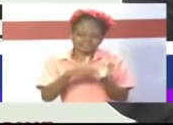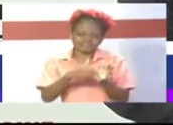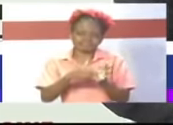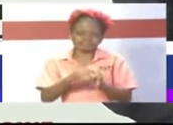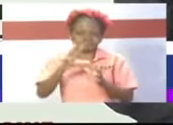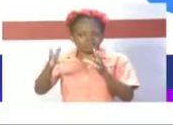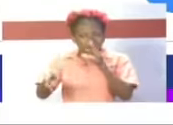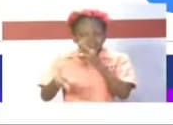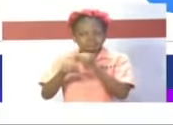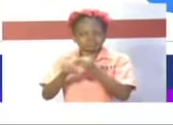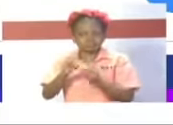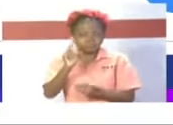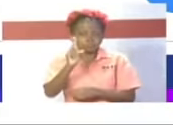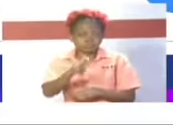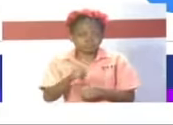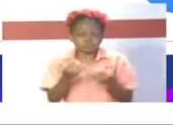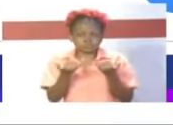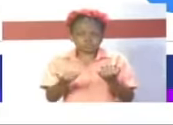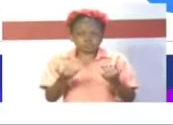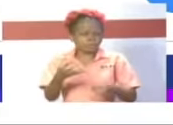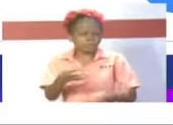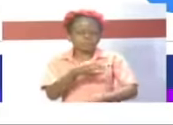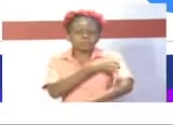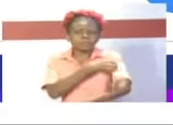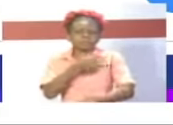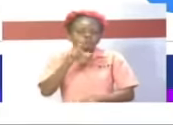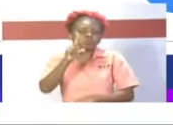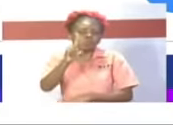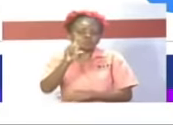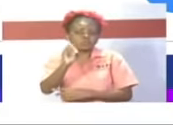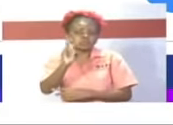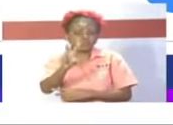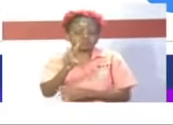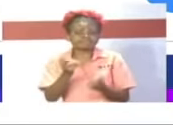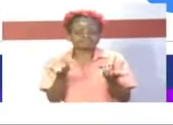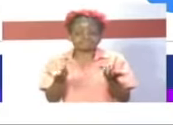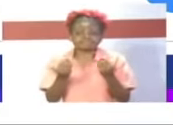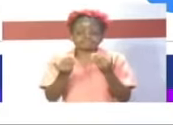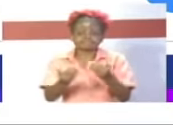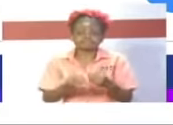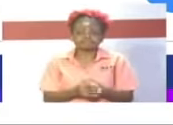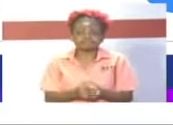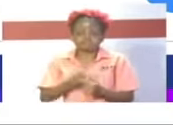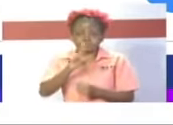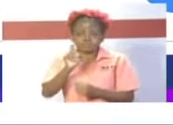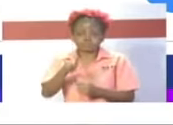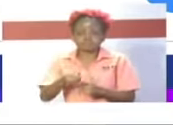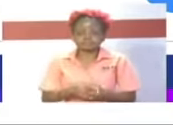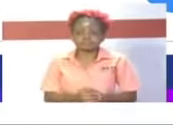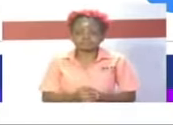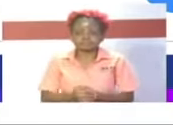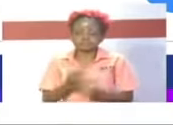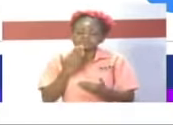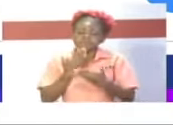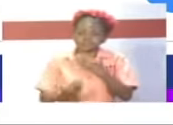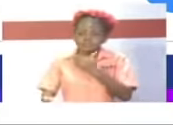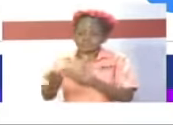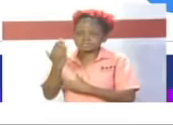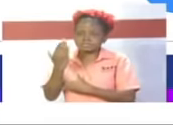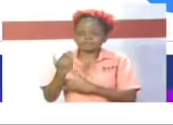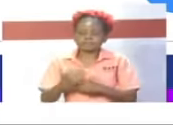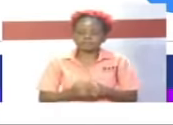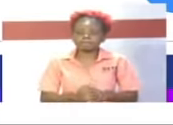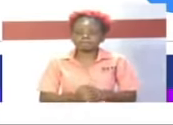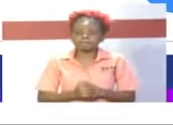Power 102. Good morning. Good morning, Sparkle McIntosh, Power 102 Digital. My question is for Dr.